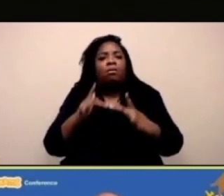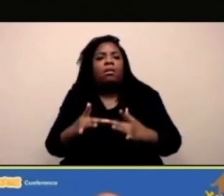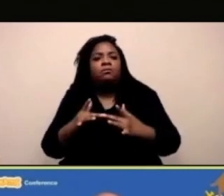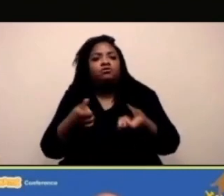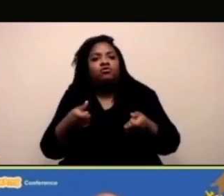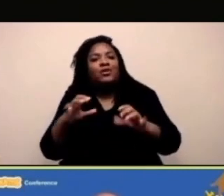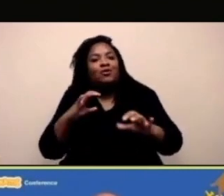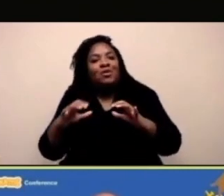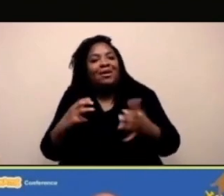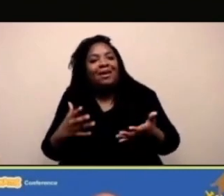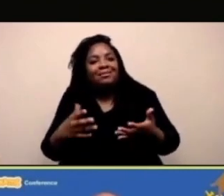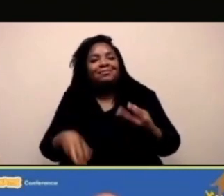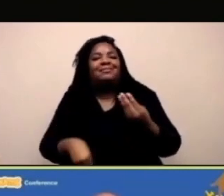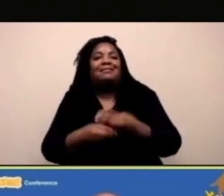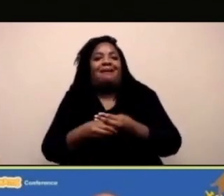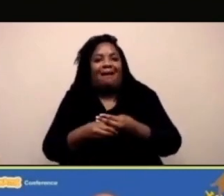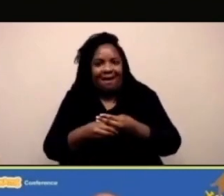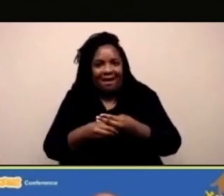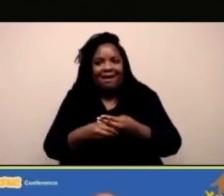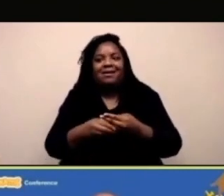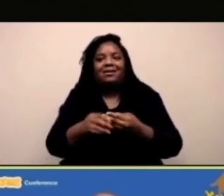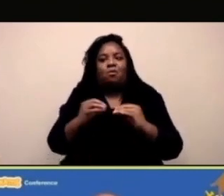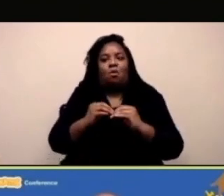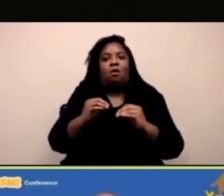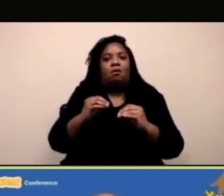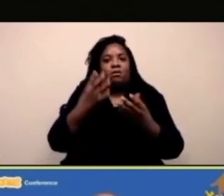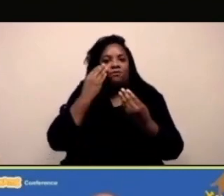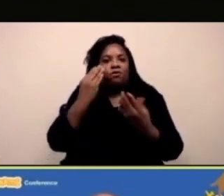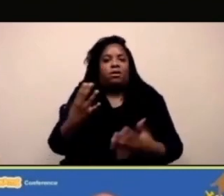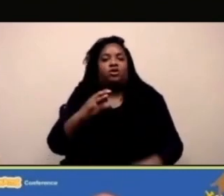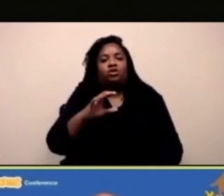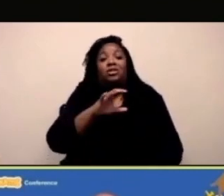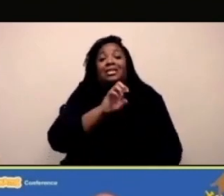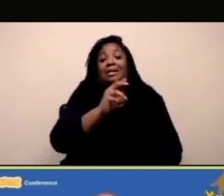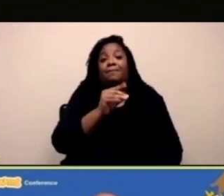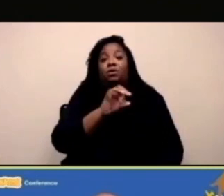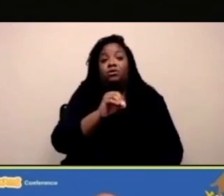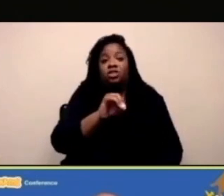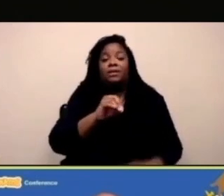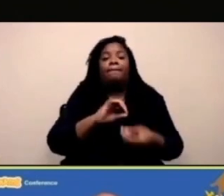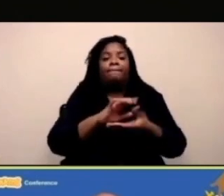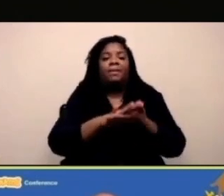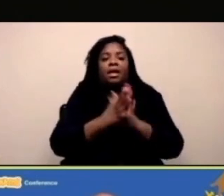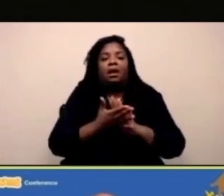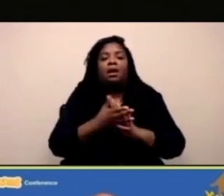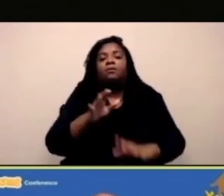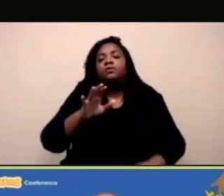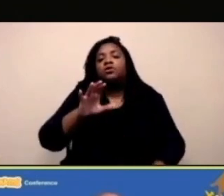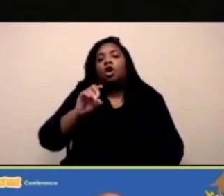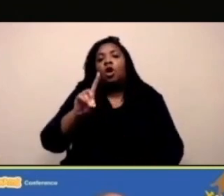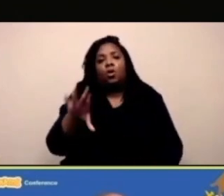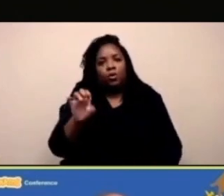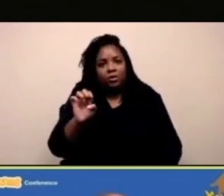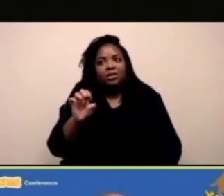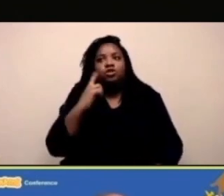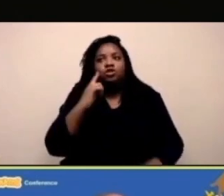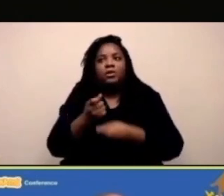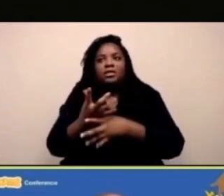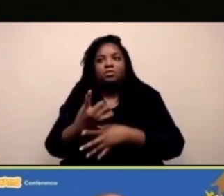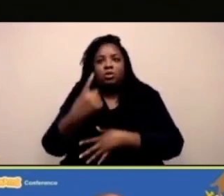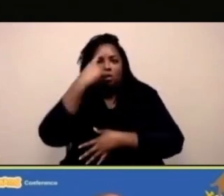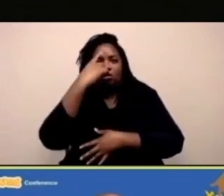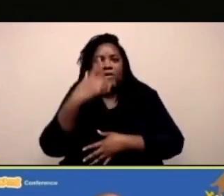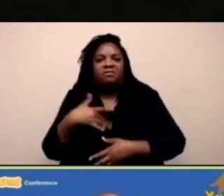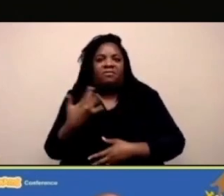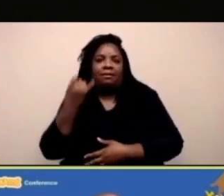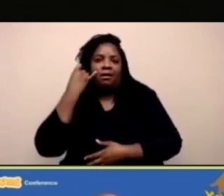right? It's in its way its own code. So we use emojis as code to express our thoughts and ideas. And